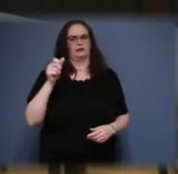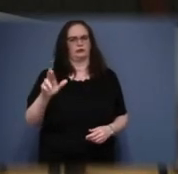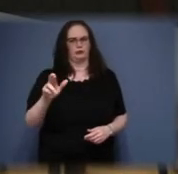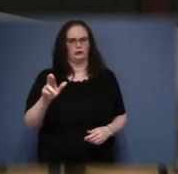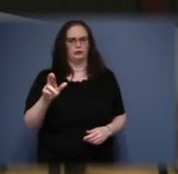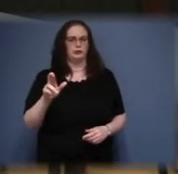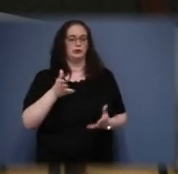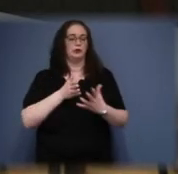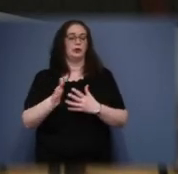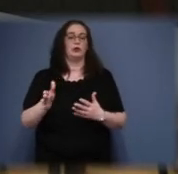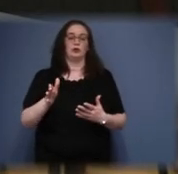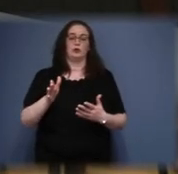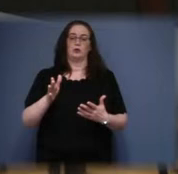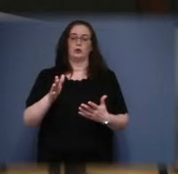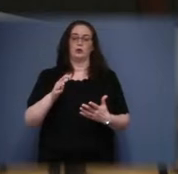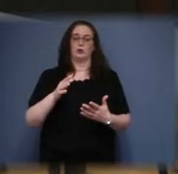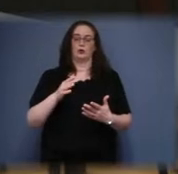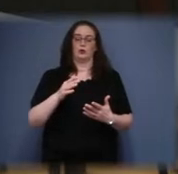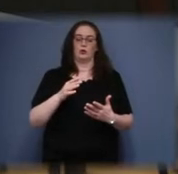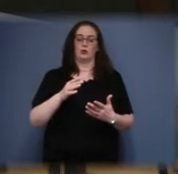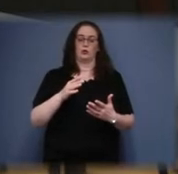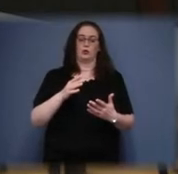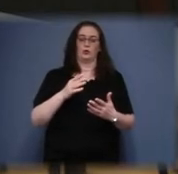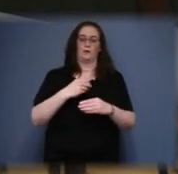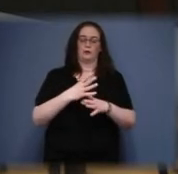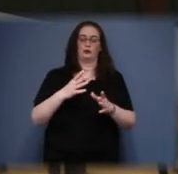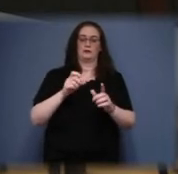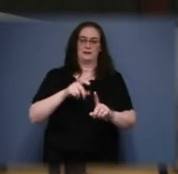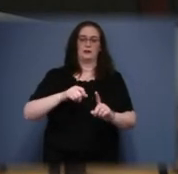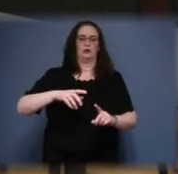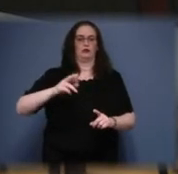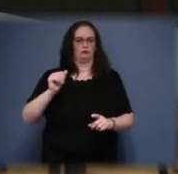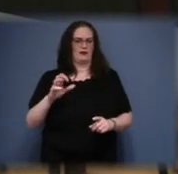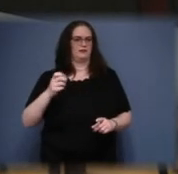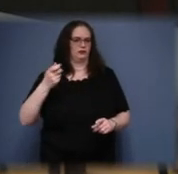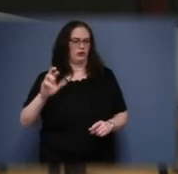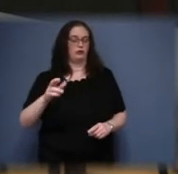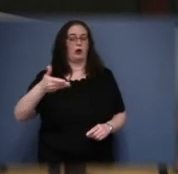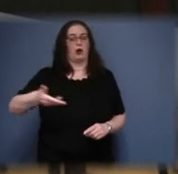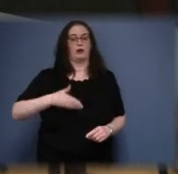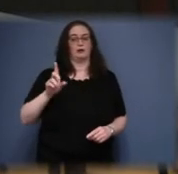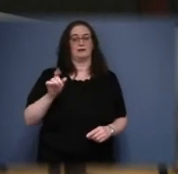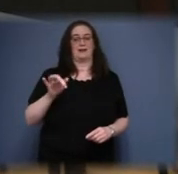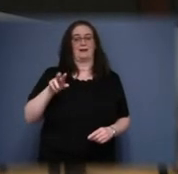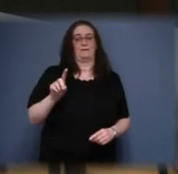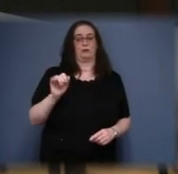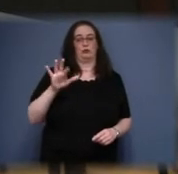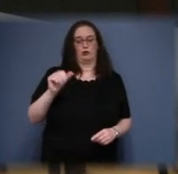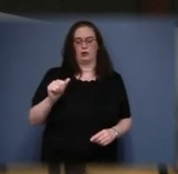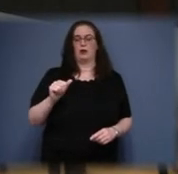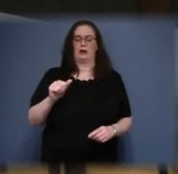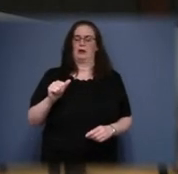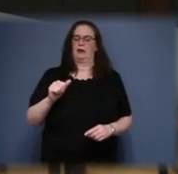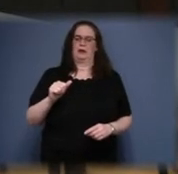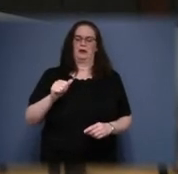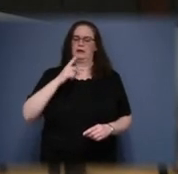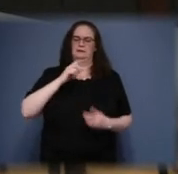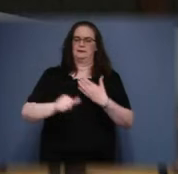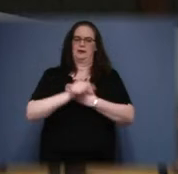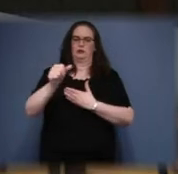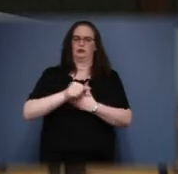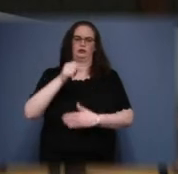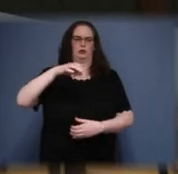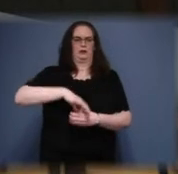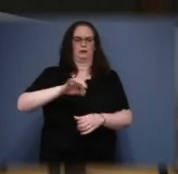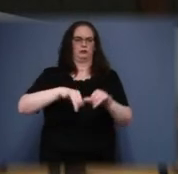Through virtual signaling and again, race and gender. Hiring David Brea is a danger to the electoral system in Bucks County